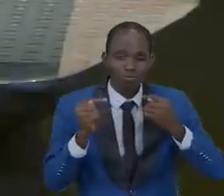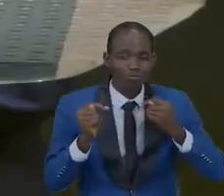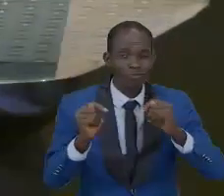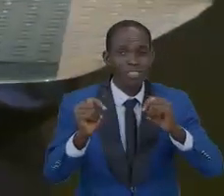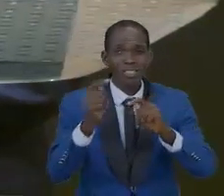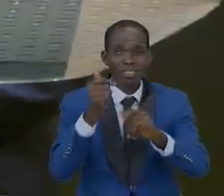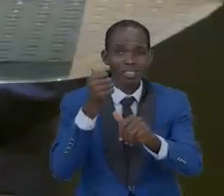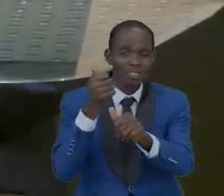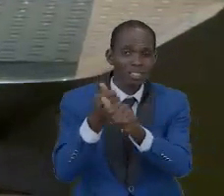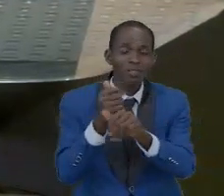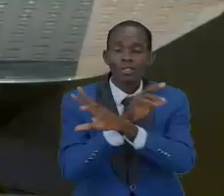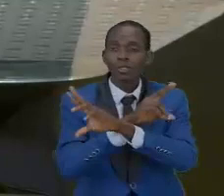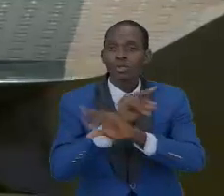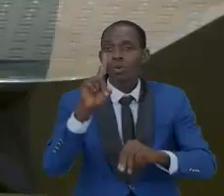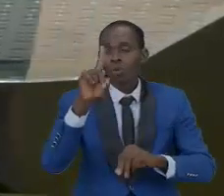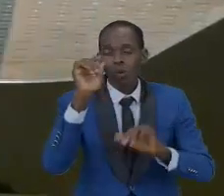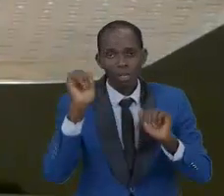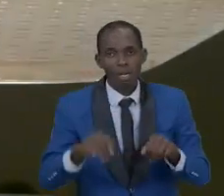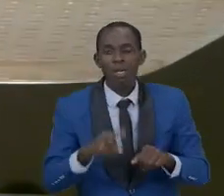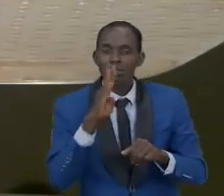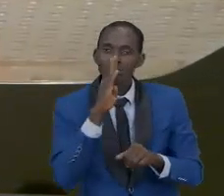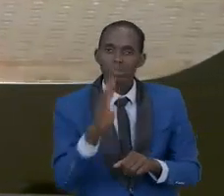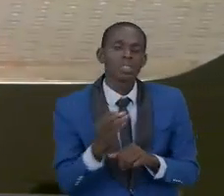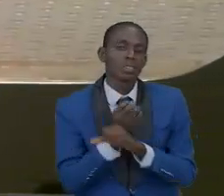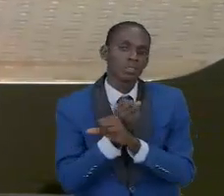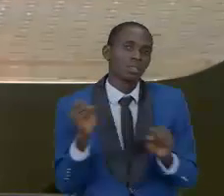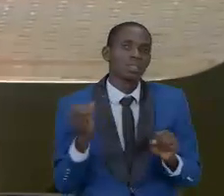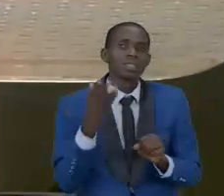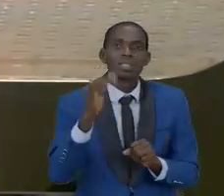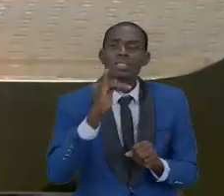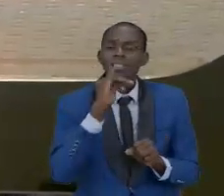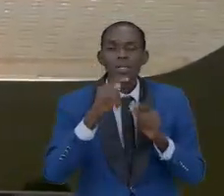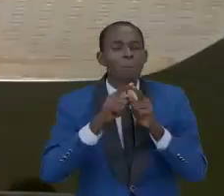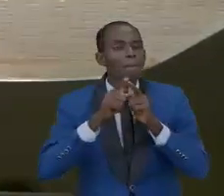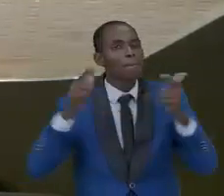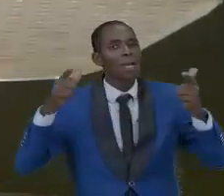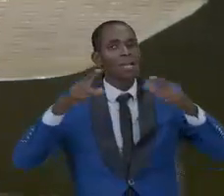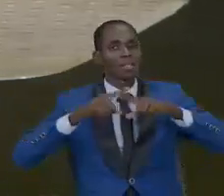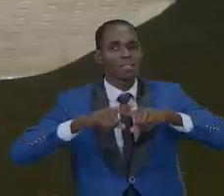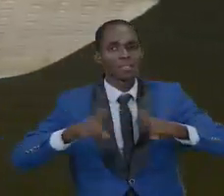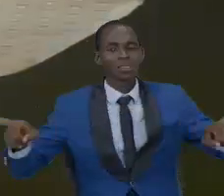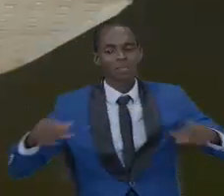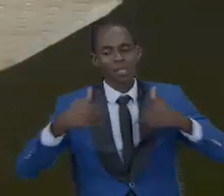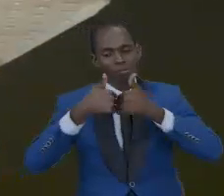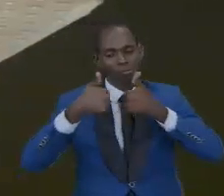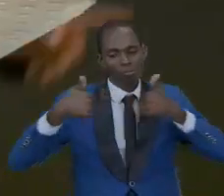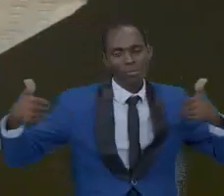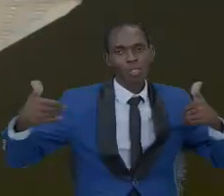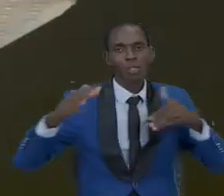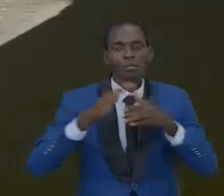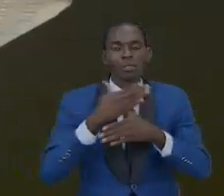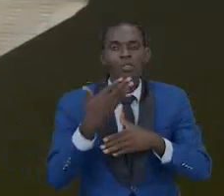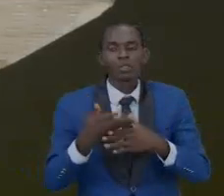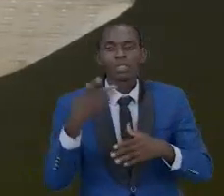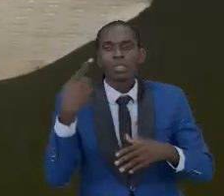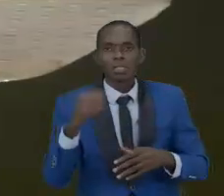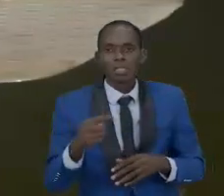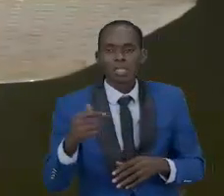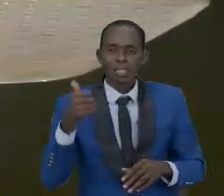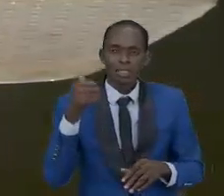one can be justified and there is a gulf between the self righteous and